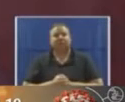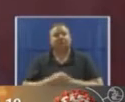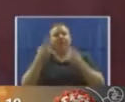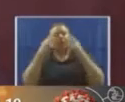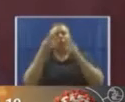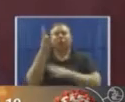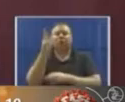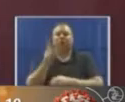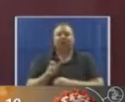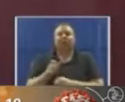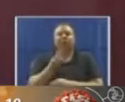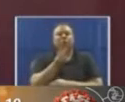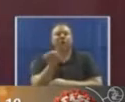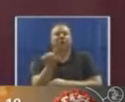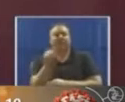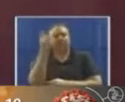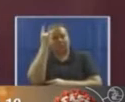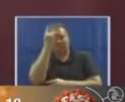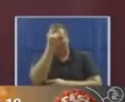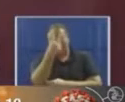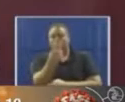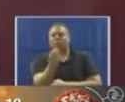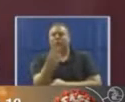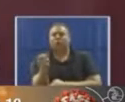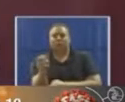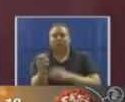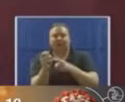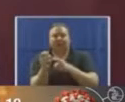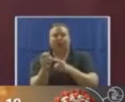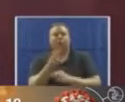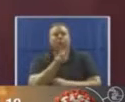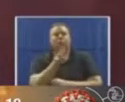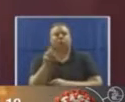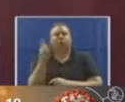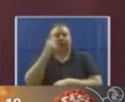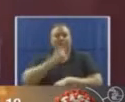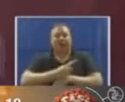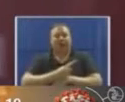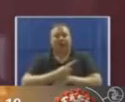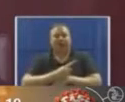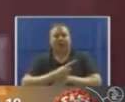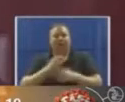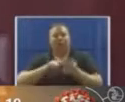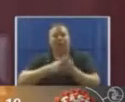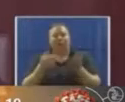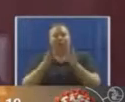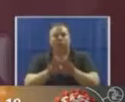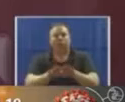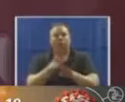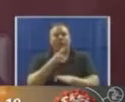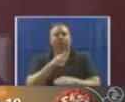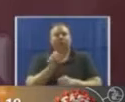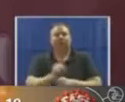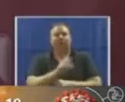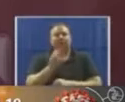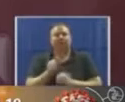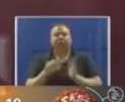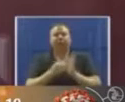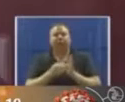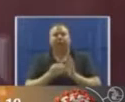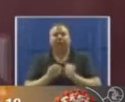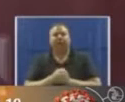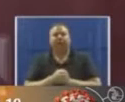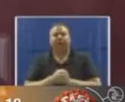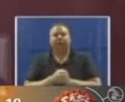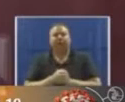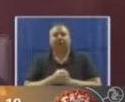Honorable Speaker, on the 26th of March 2020, a 21-day lockdown was imposed on South Africans with the intention of helping